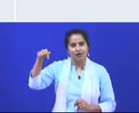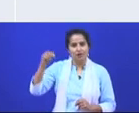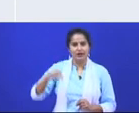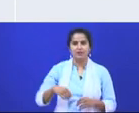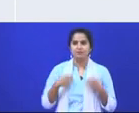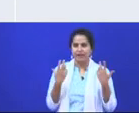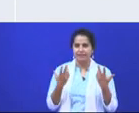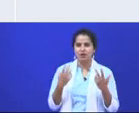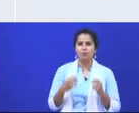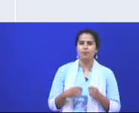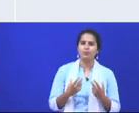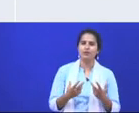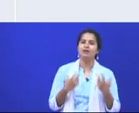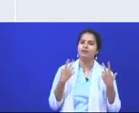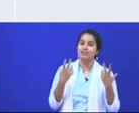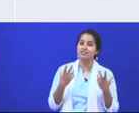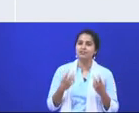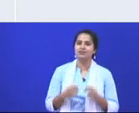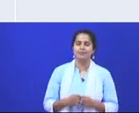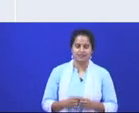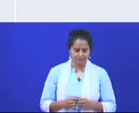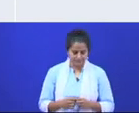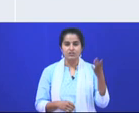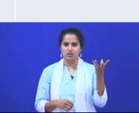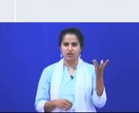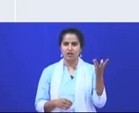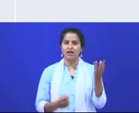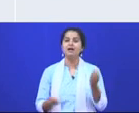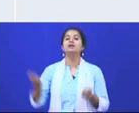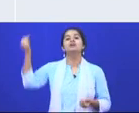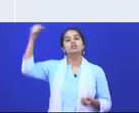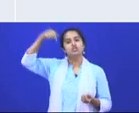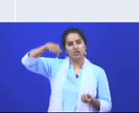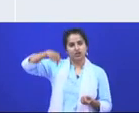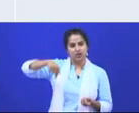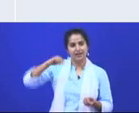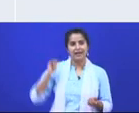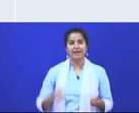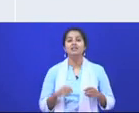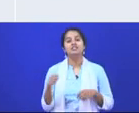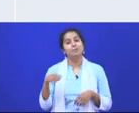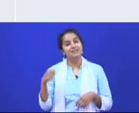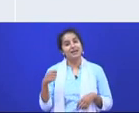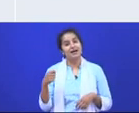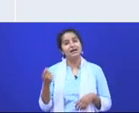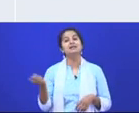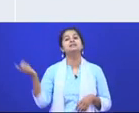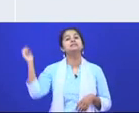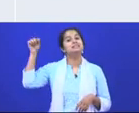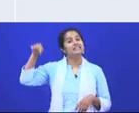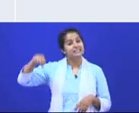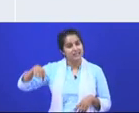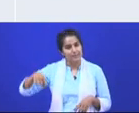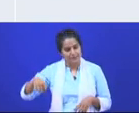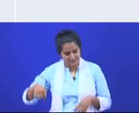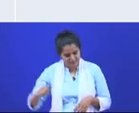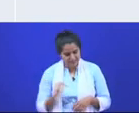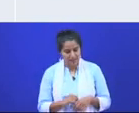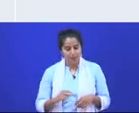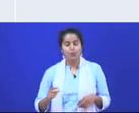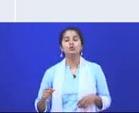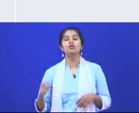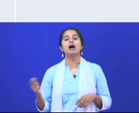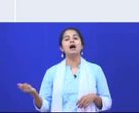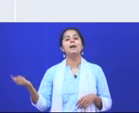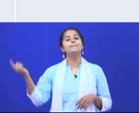in, all right, and then your brain will register it better. Chashakaha, chashake, chamasaha,